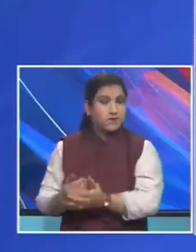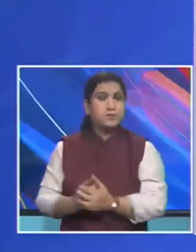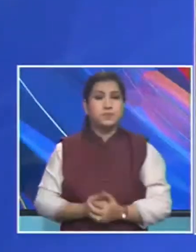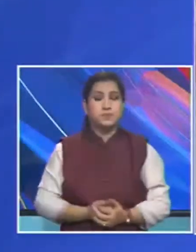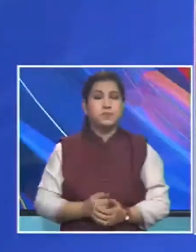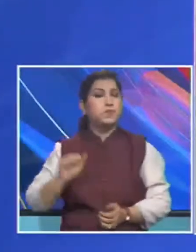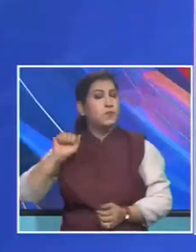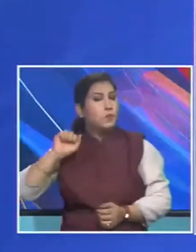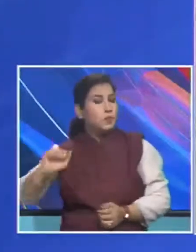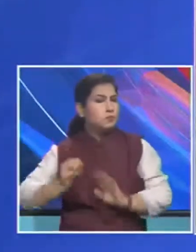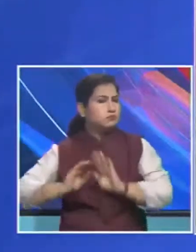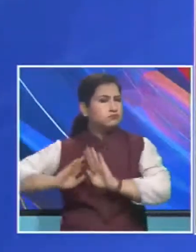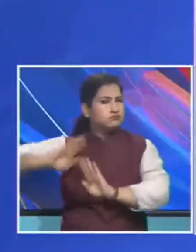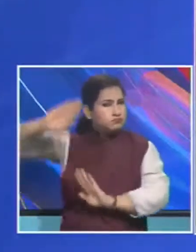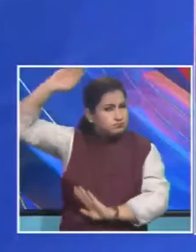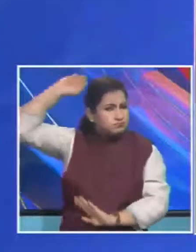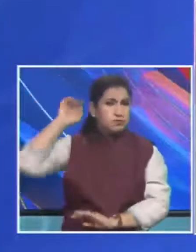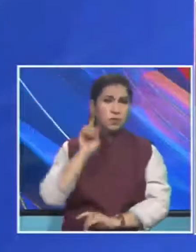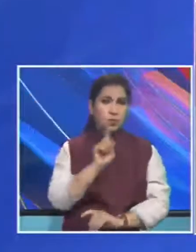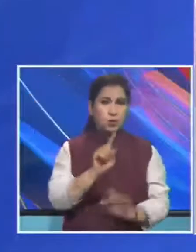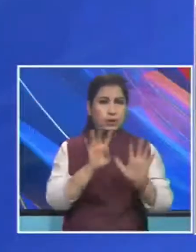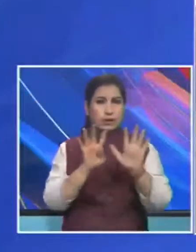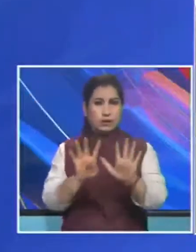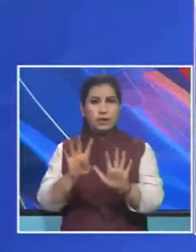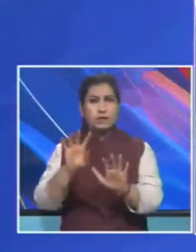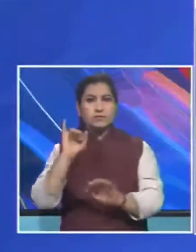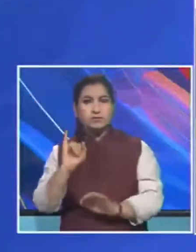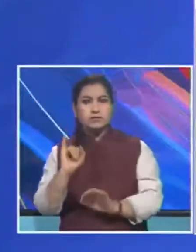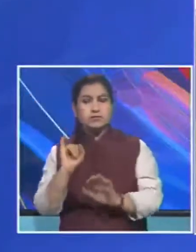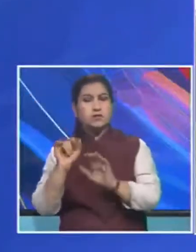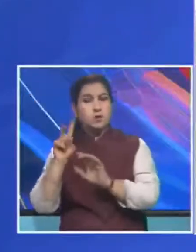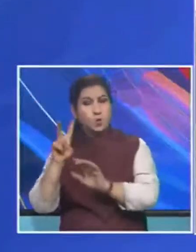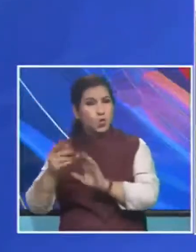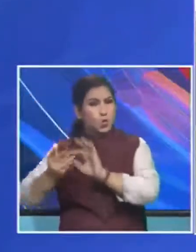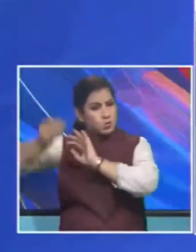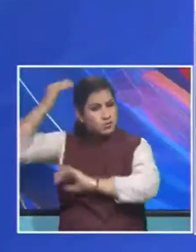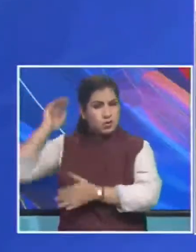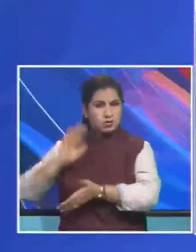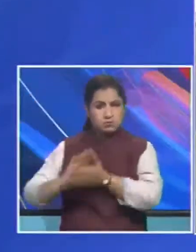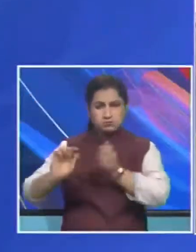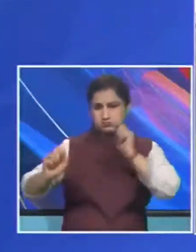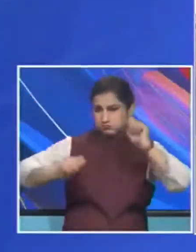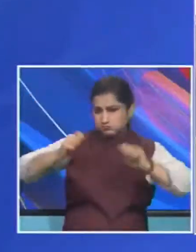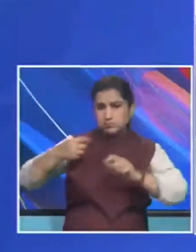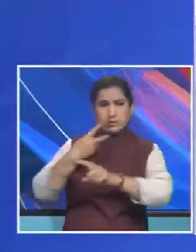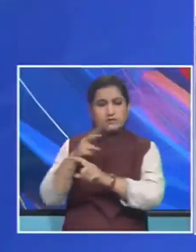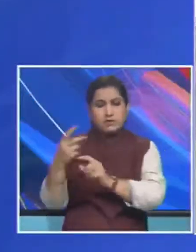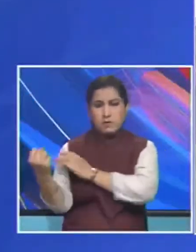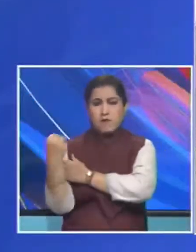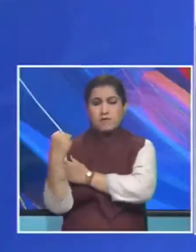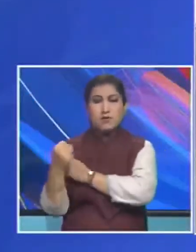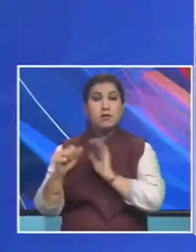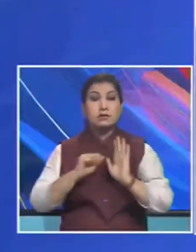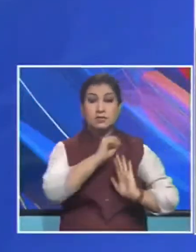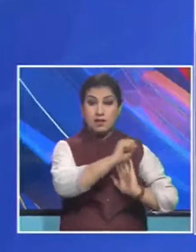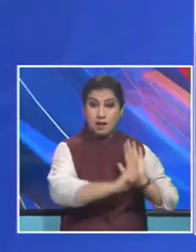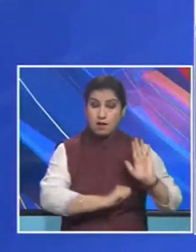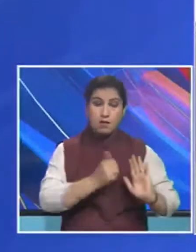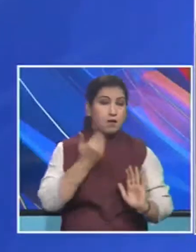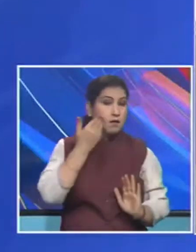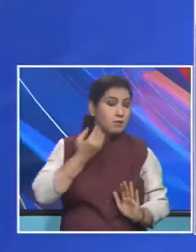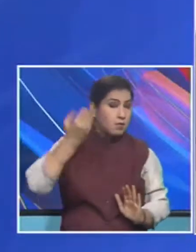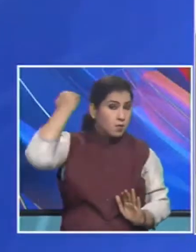Chushul in 1962, in the Western Theatre in 1965, and in Operation Pavan in Sri Lanka in